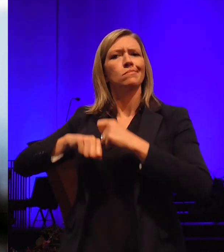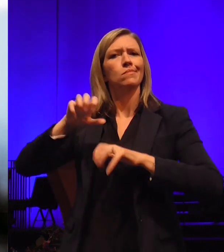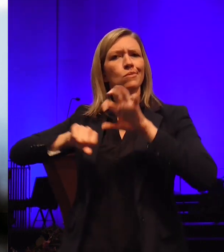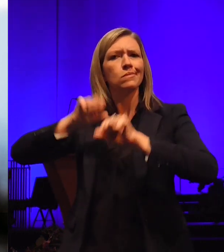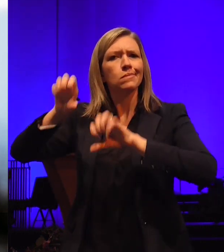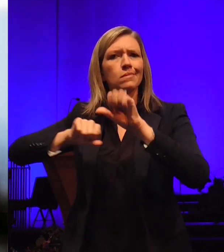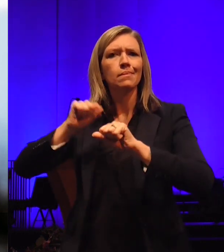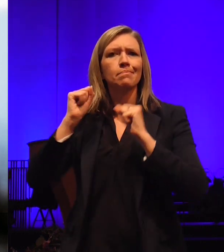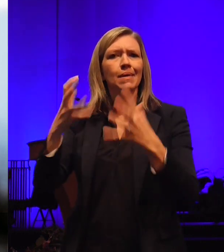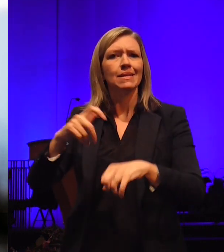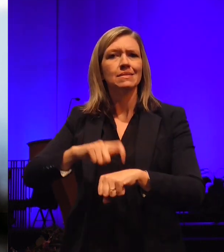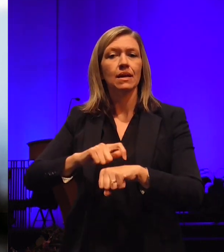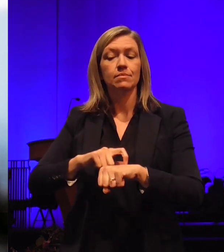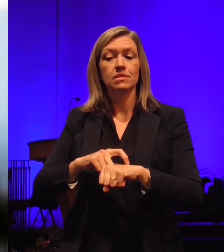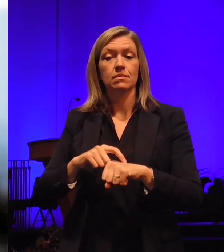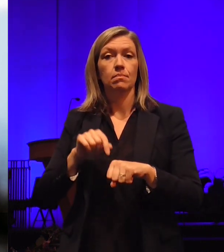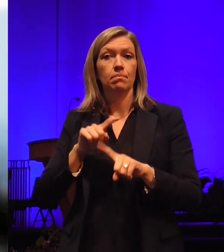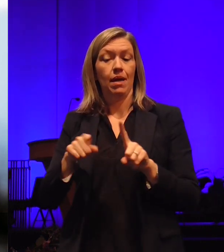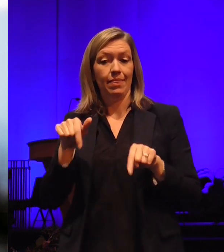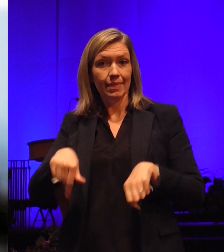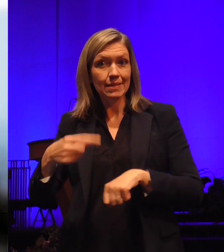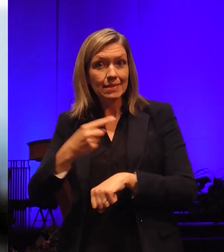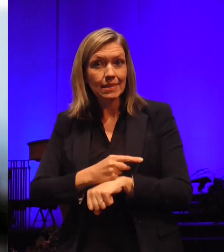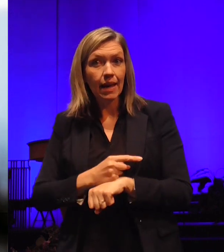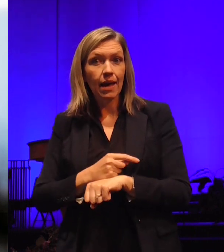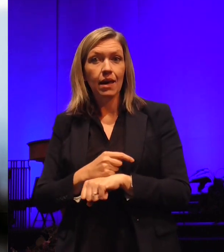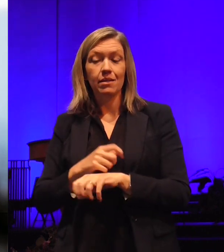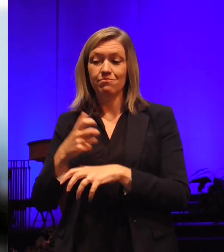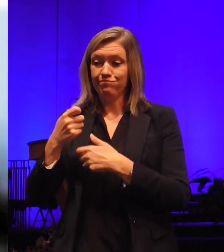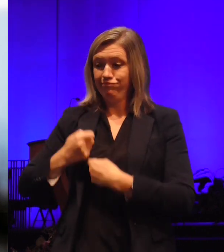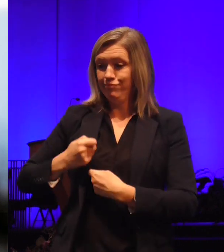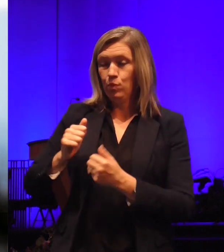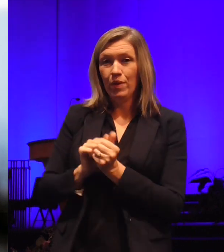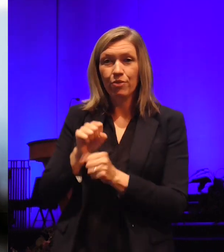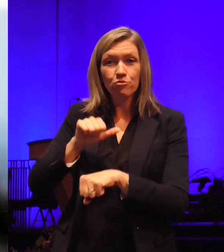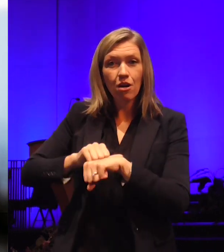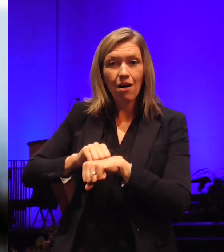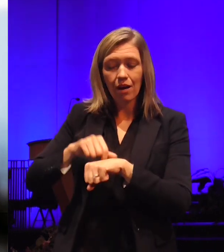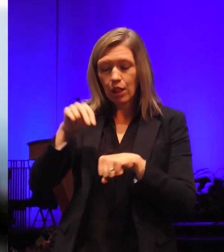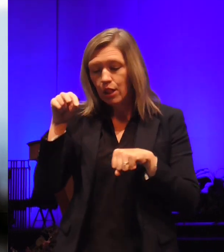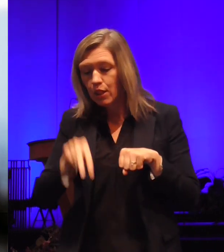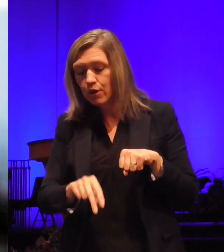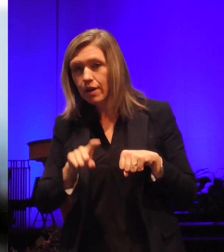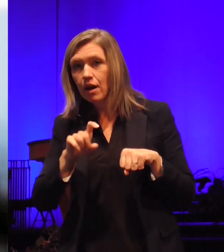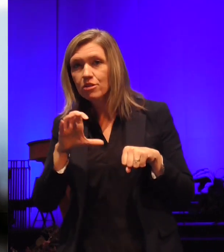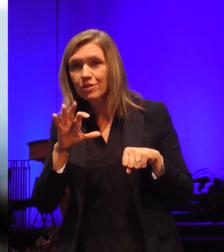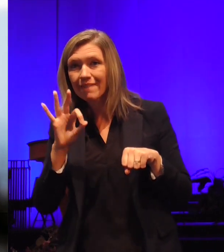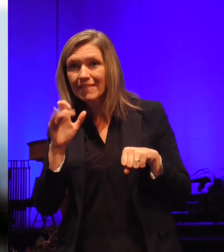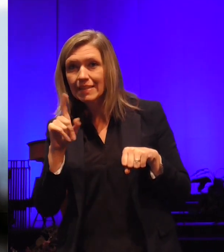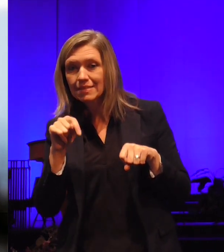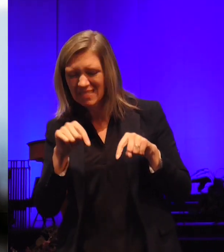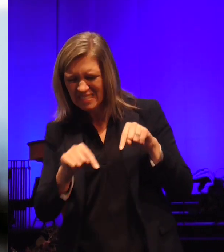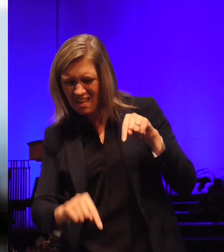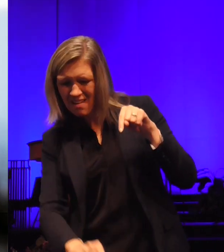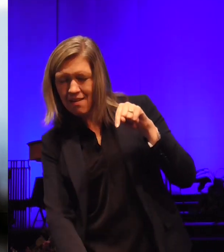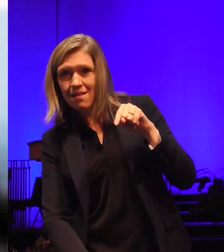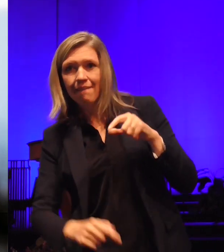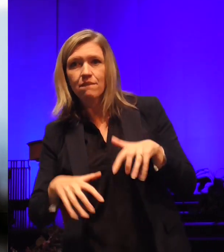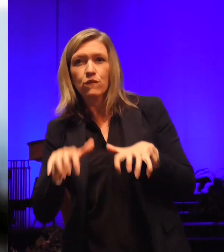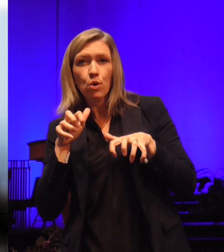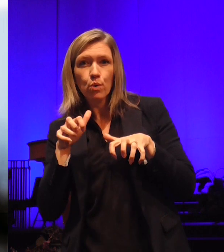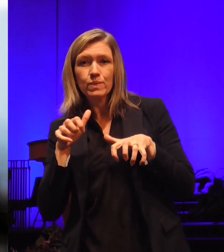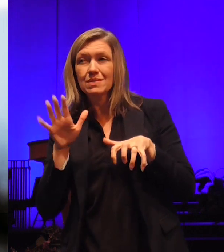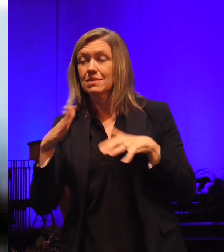though, tied to a wall of rock, looking down hundreds of feet, he froze. His body trembled. He